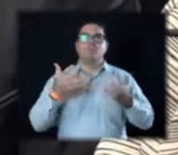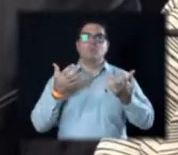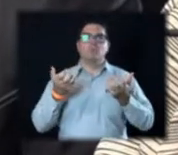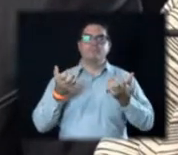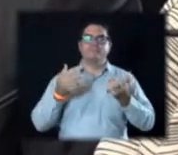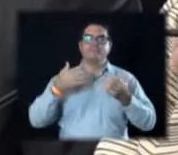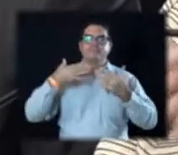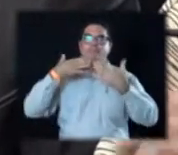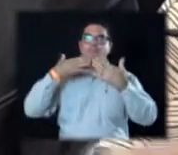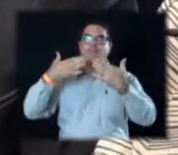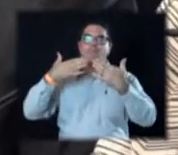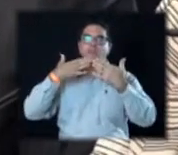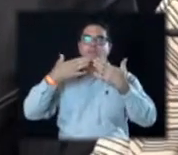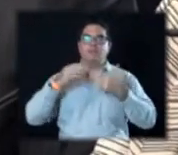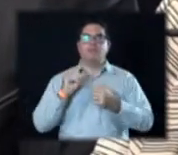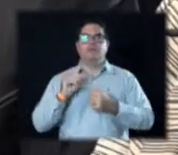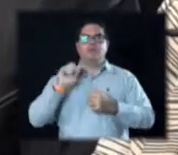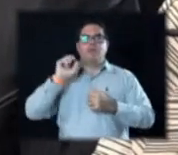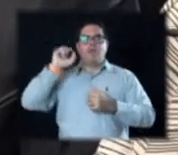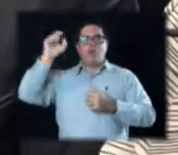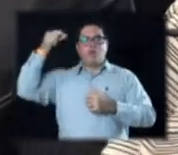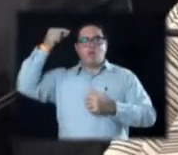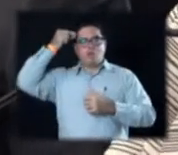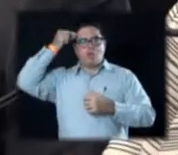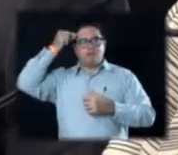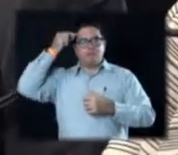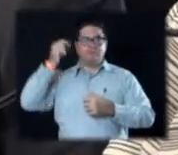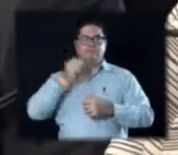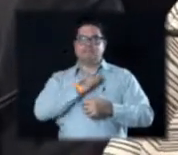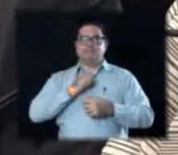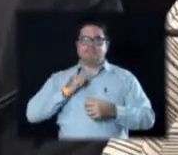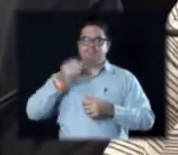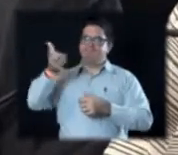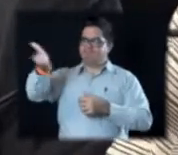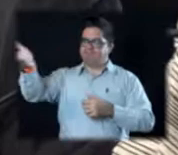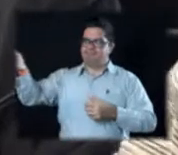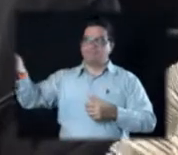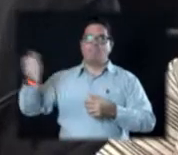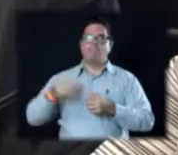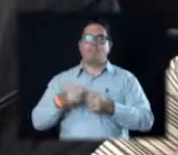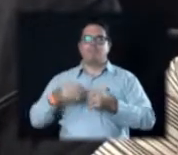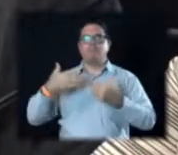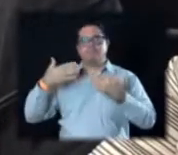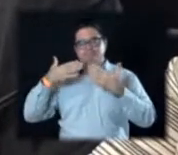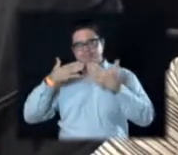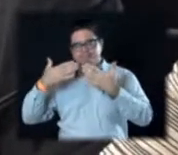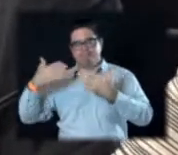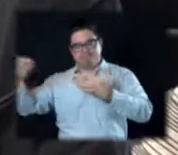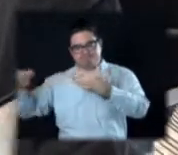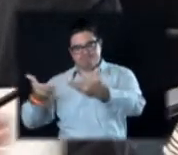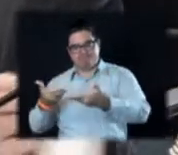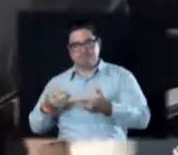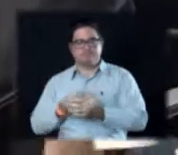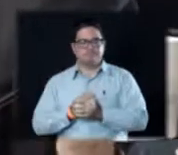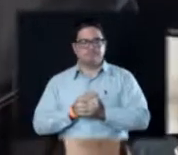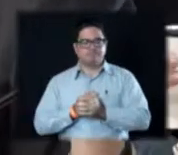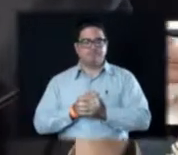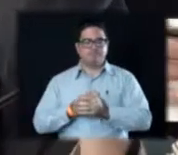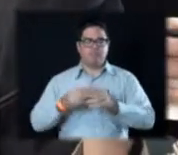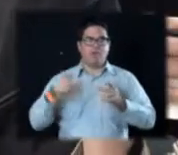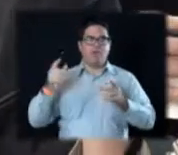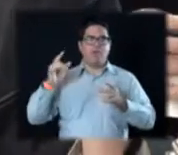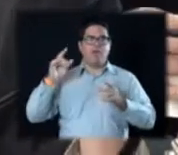the former government officials for being here. Welcome and thank you very much. The former president and the former